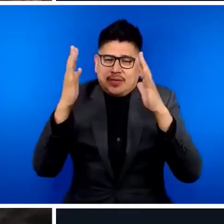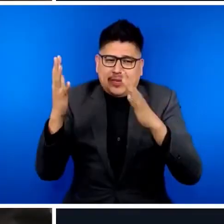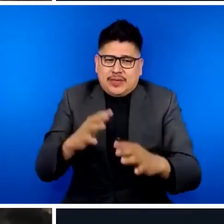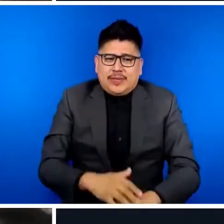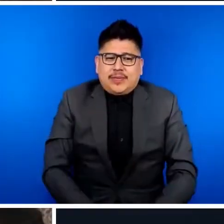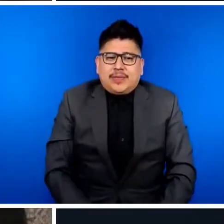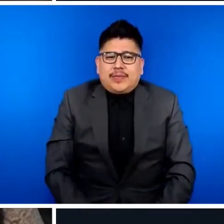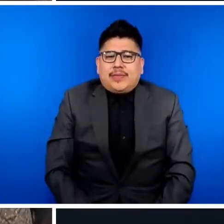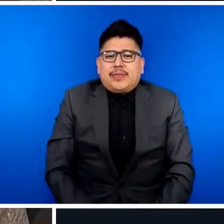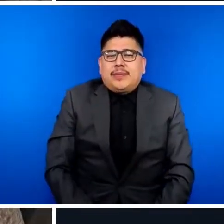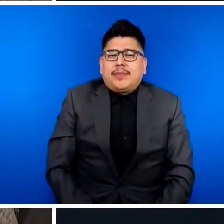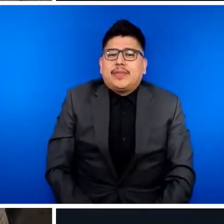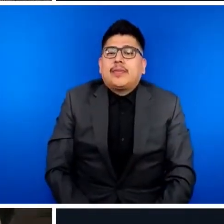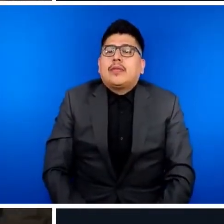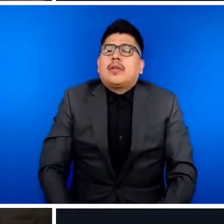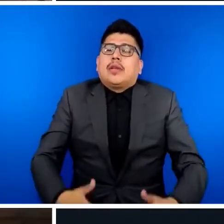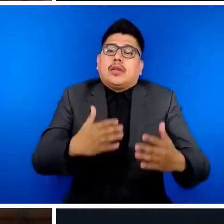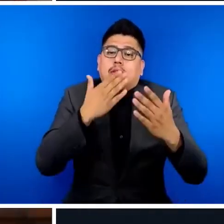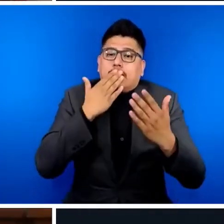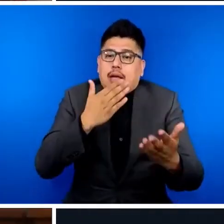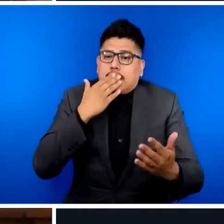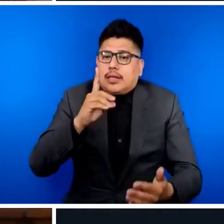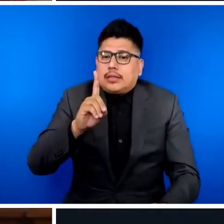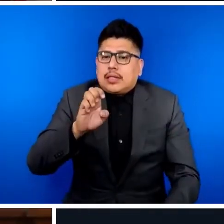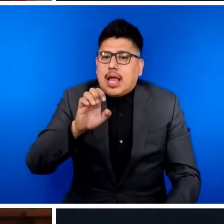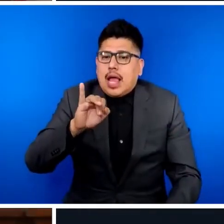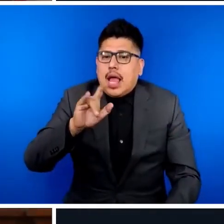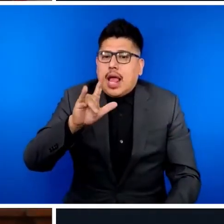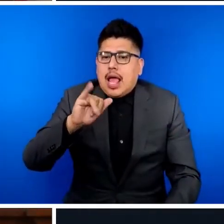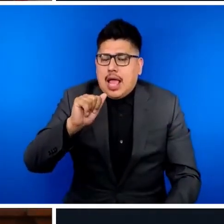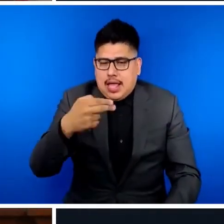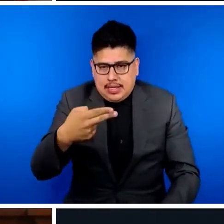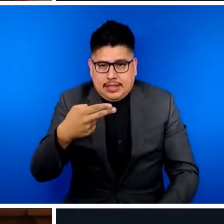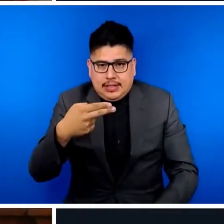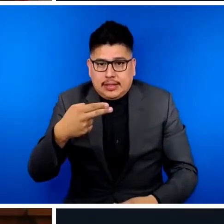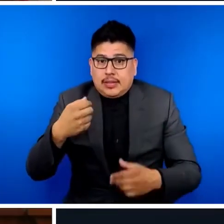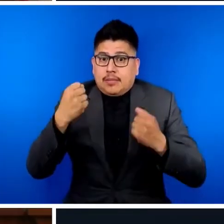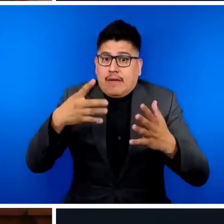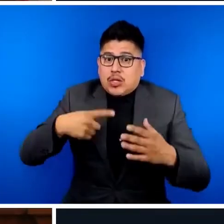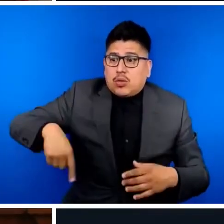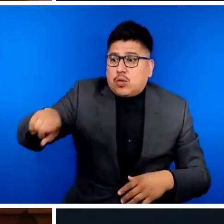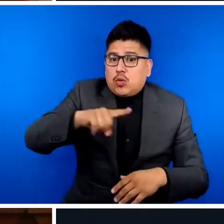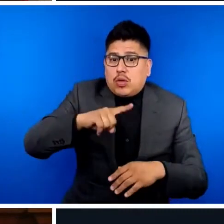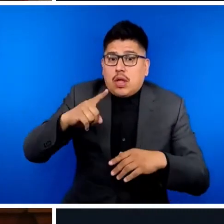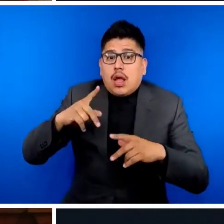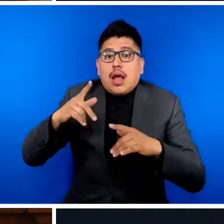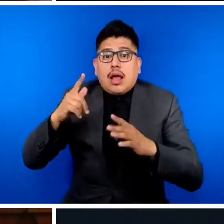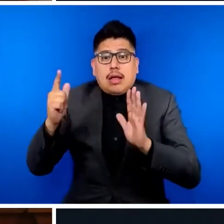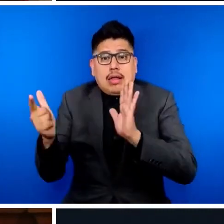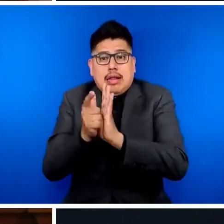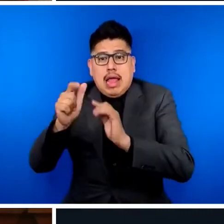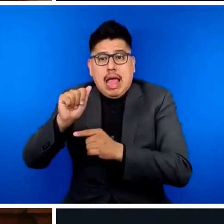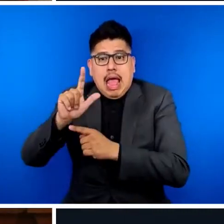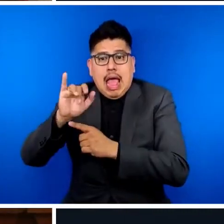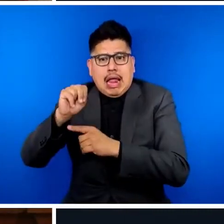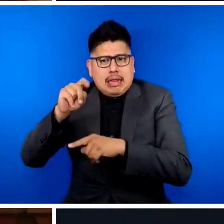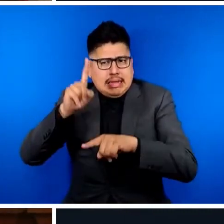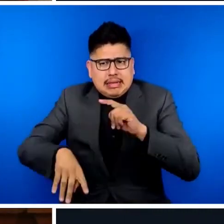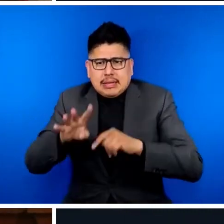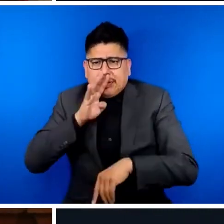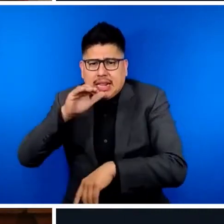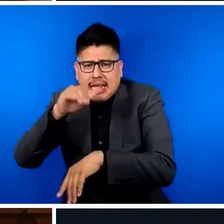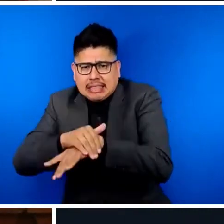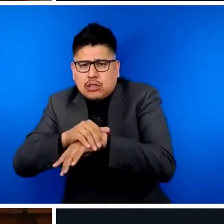Thank you, Delilah. Many, if not most, illegal aliens do not speak English and cannot read even the most basic road signs as